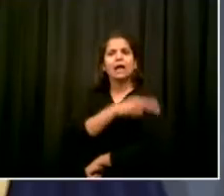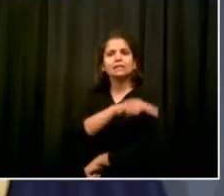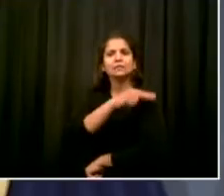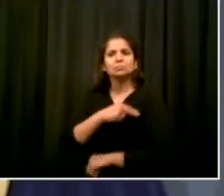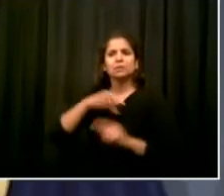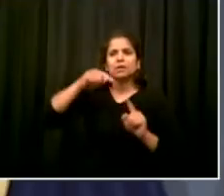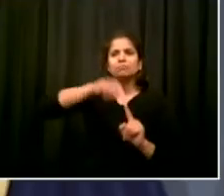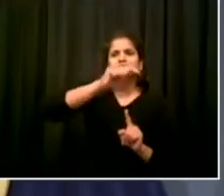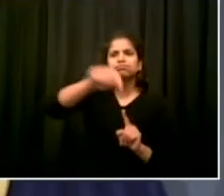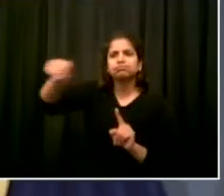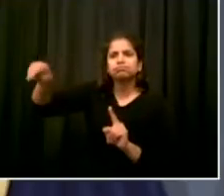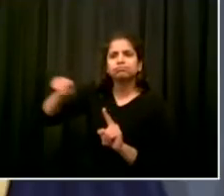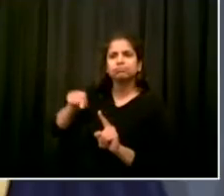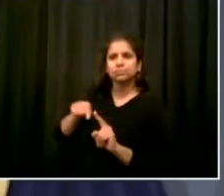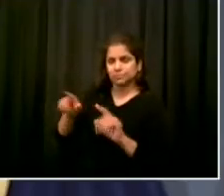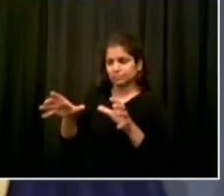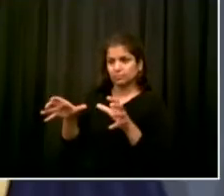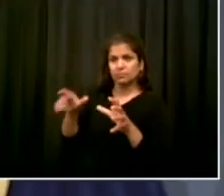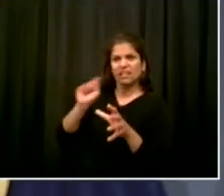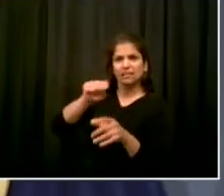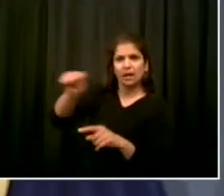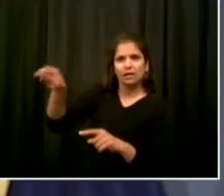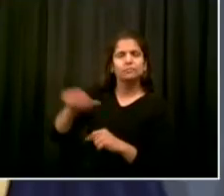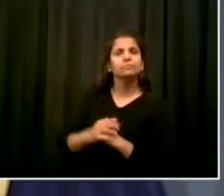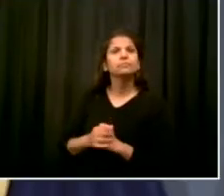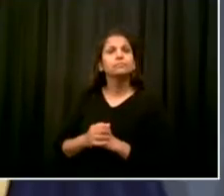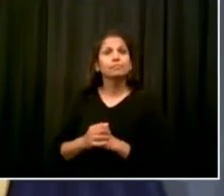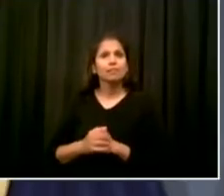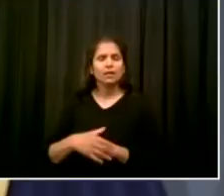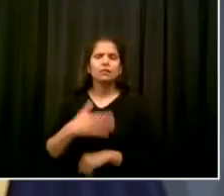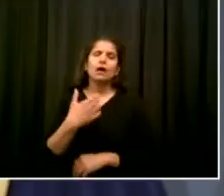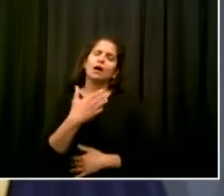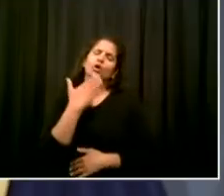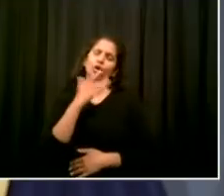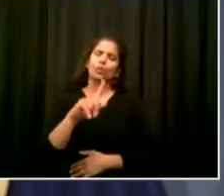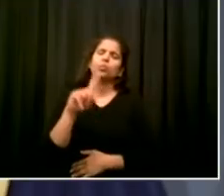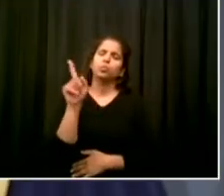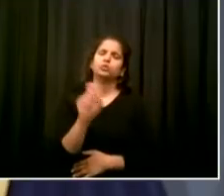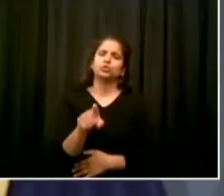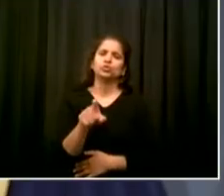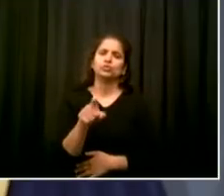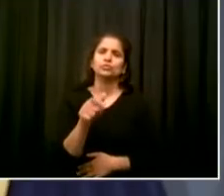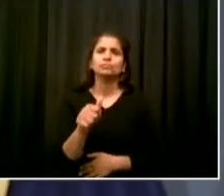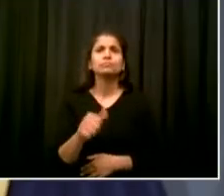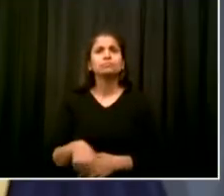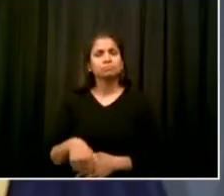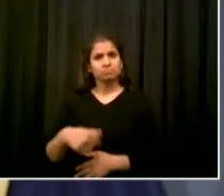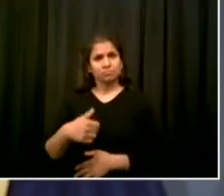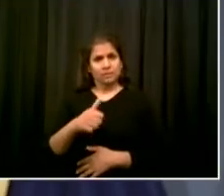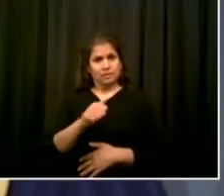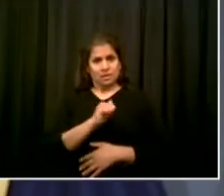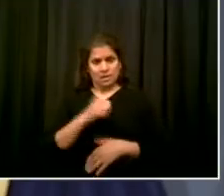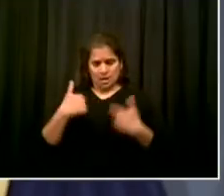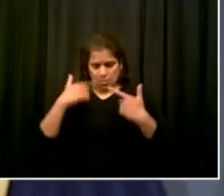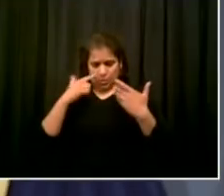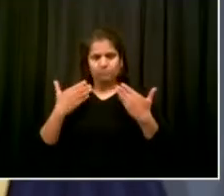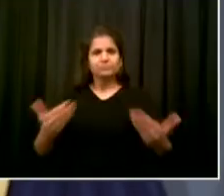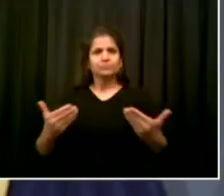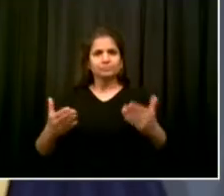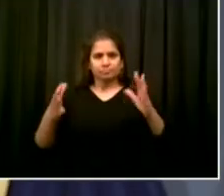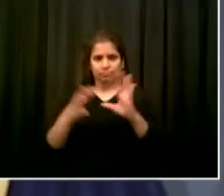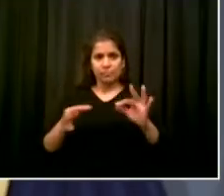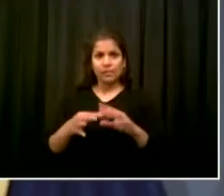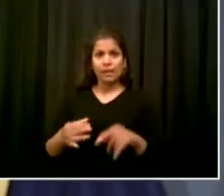Ted Long has an update on the Elmhurst expansion, he'll jump in, and if he doesn't, we'll get you more.